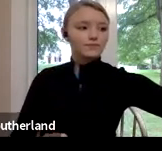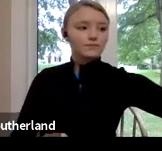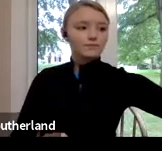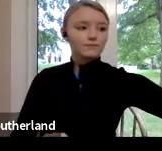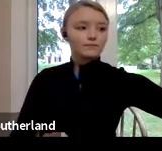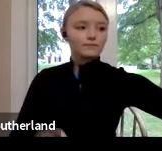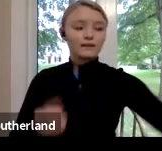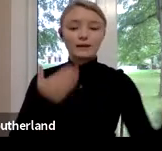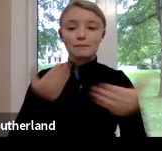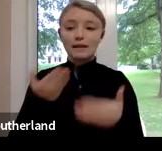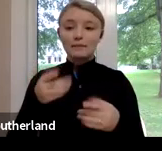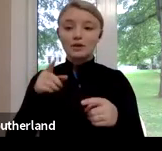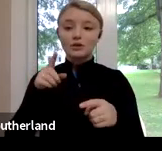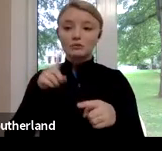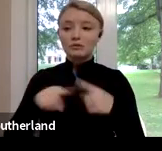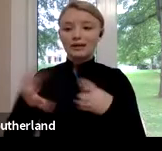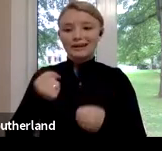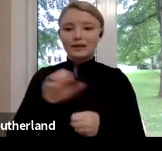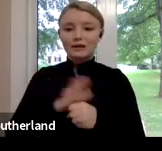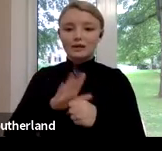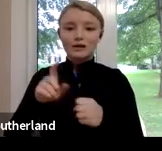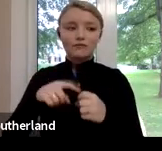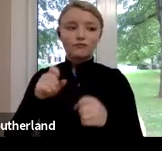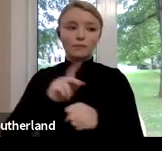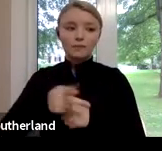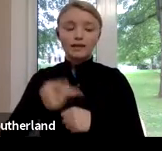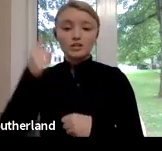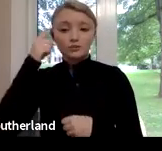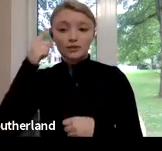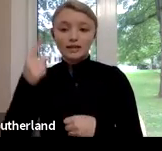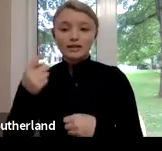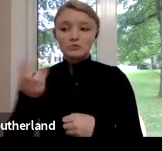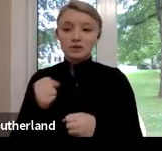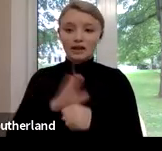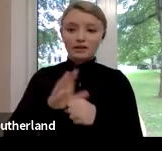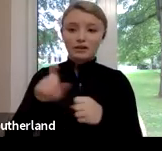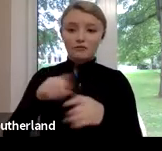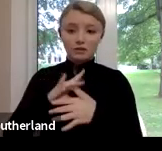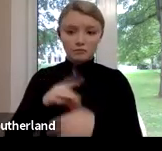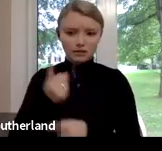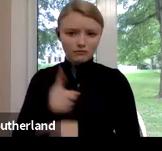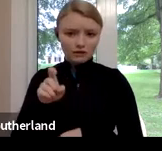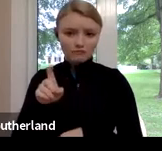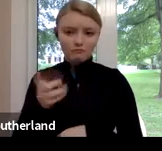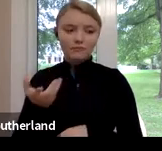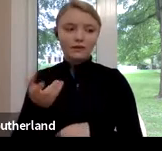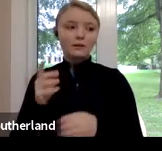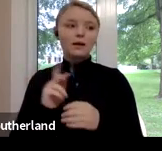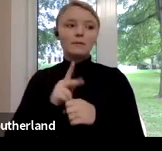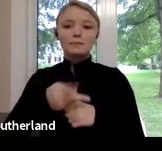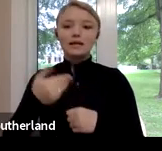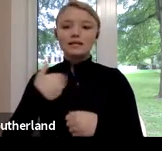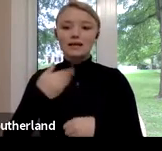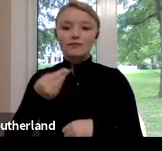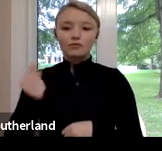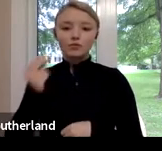but you think you can make it up with meat. Well, plants contain fewer nutrients, and the